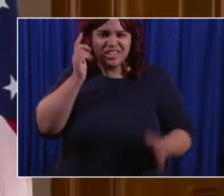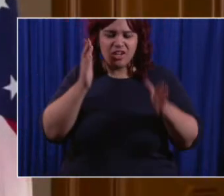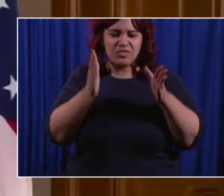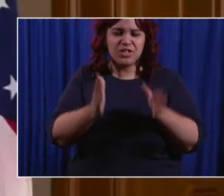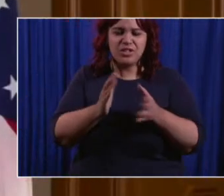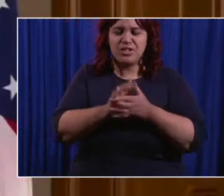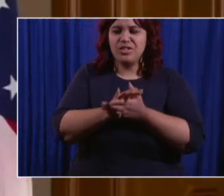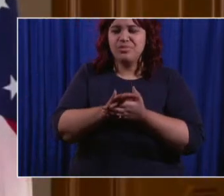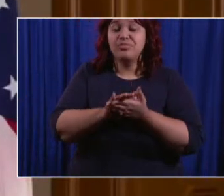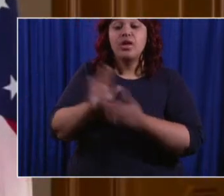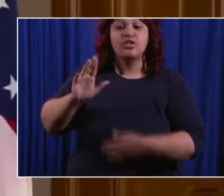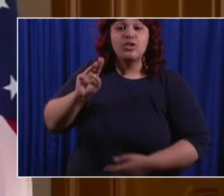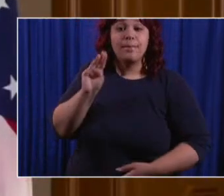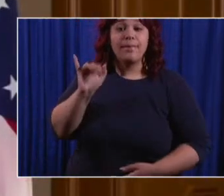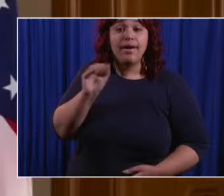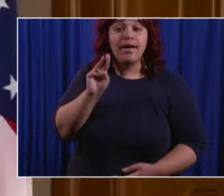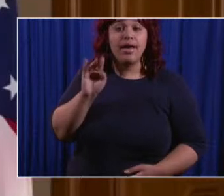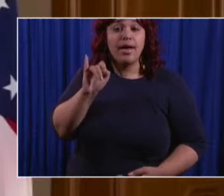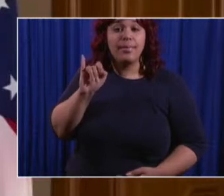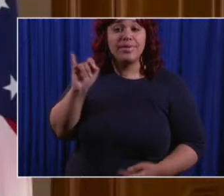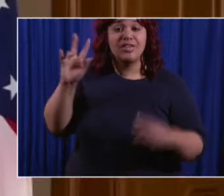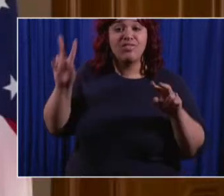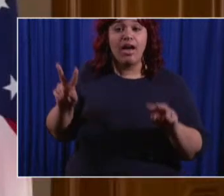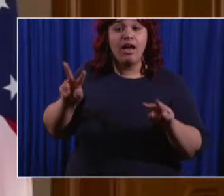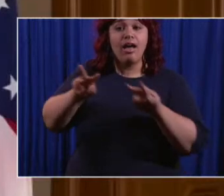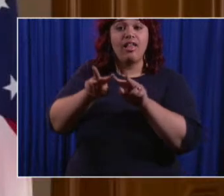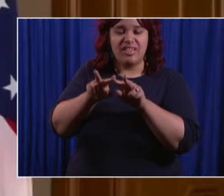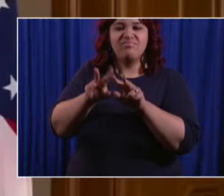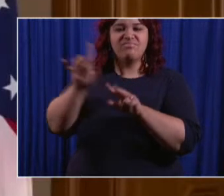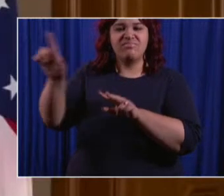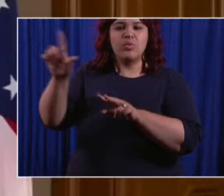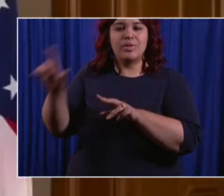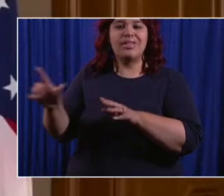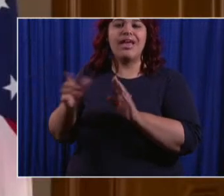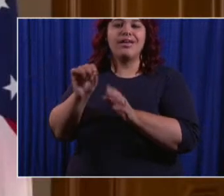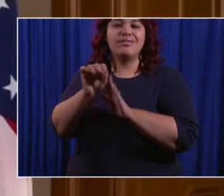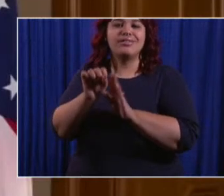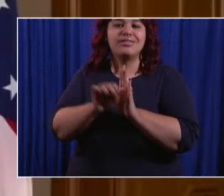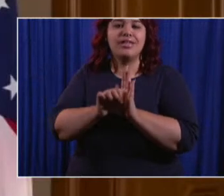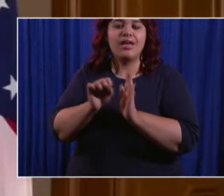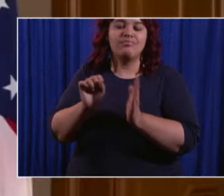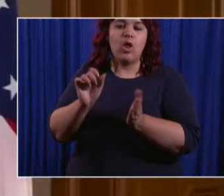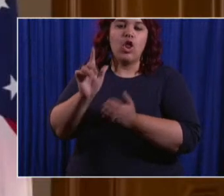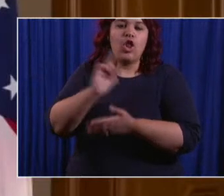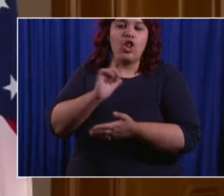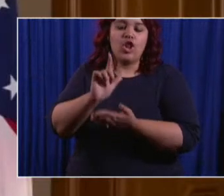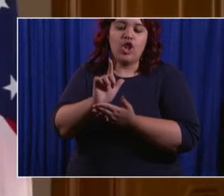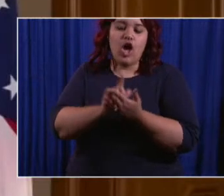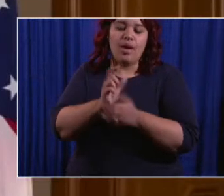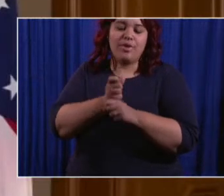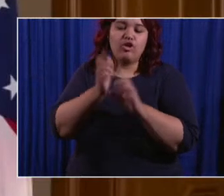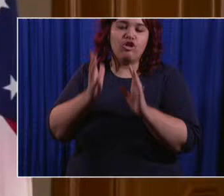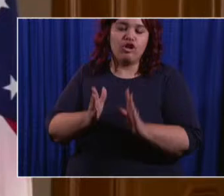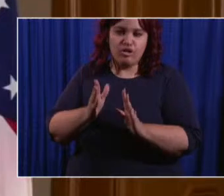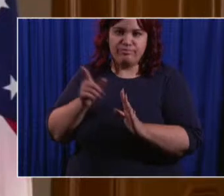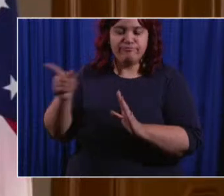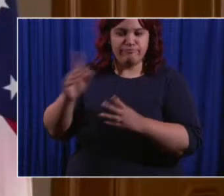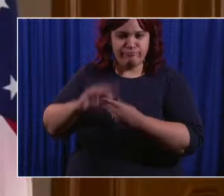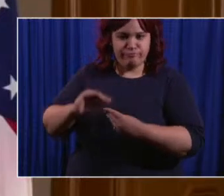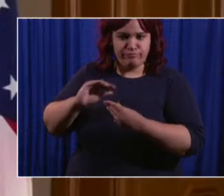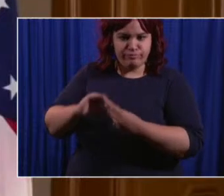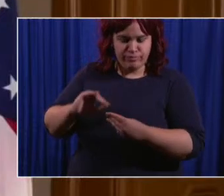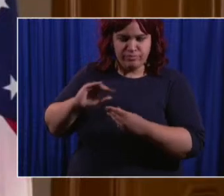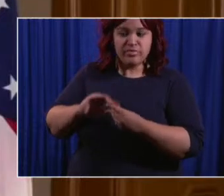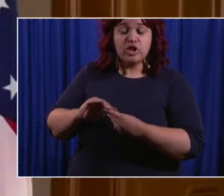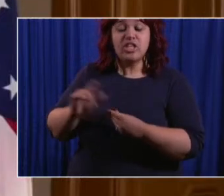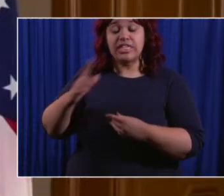a Miami Valley state lawmaker today, Representative Jenna Powell from Arcanum. She told me this morning she's planning on formally introducing her bill